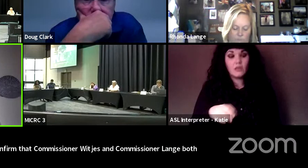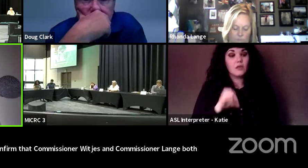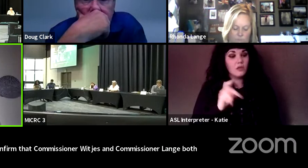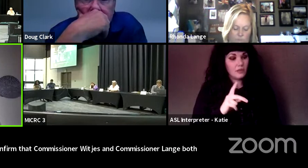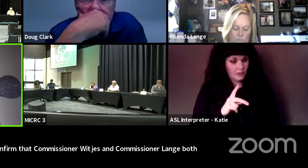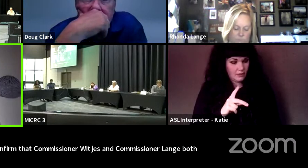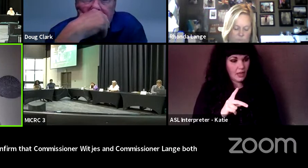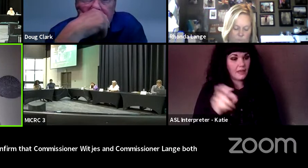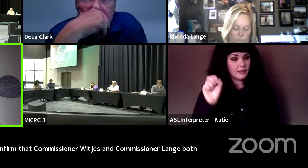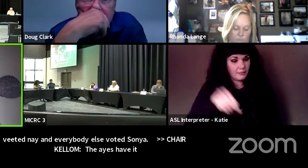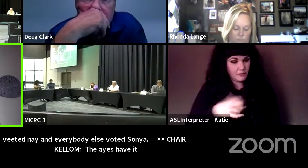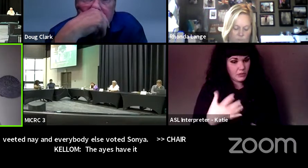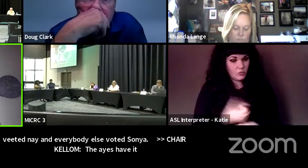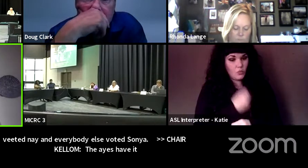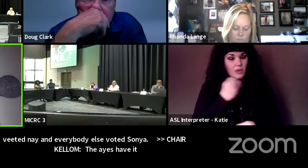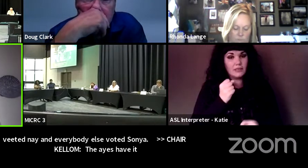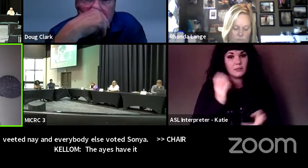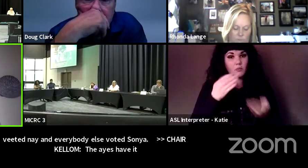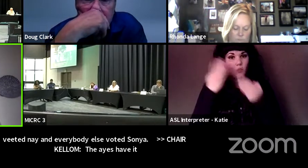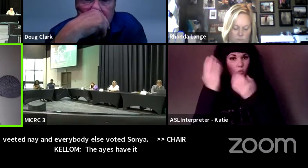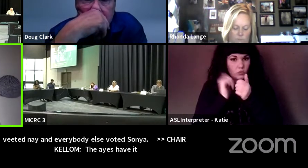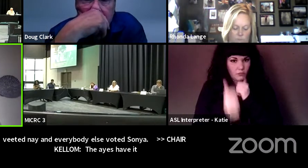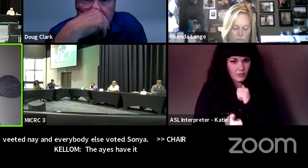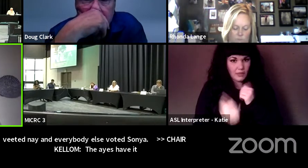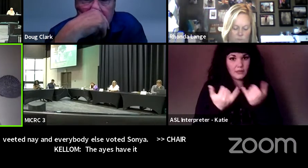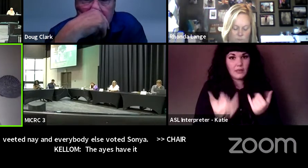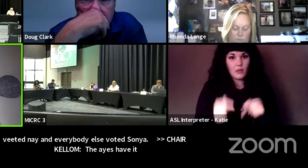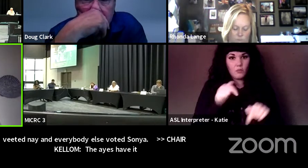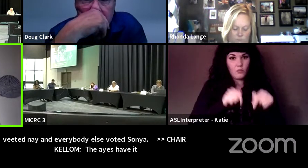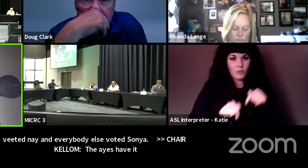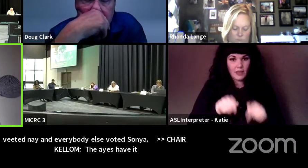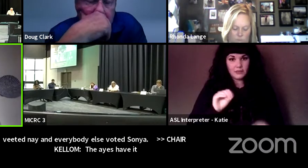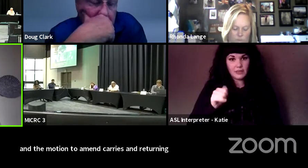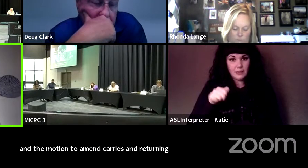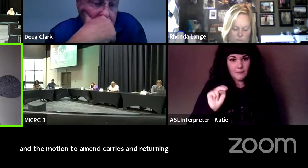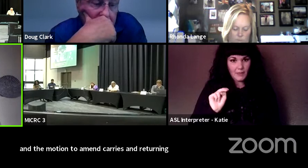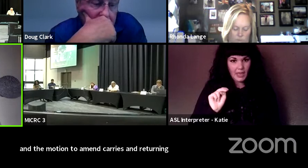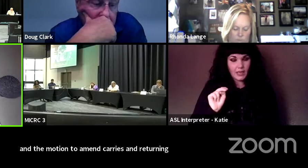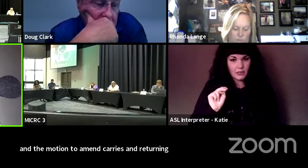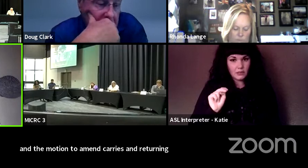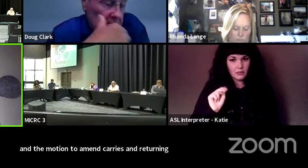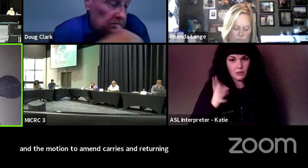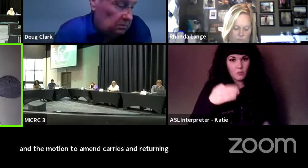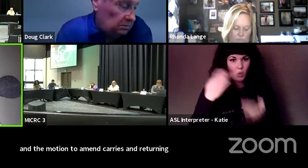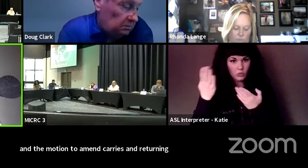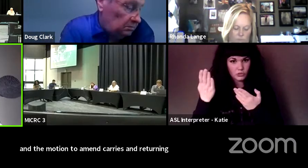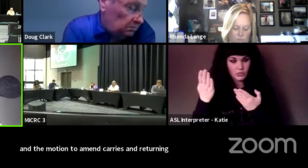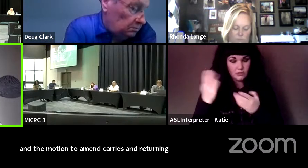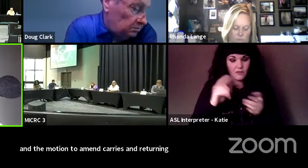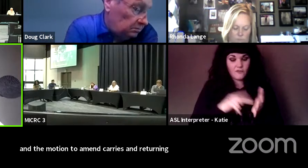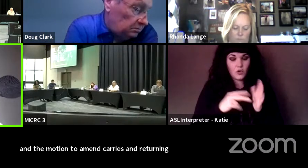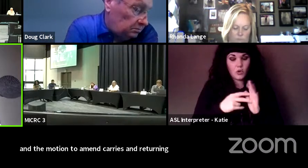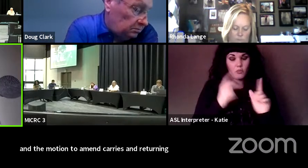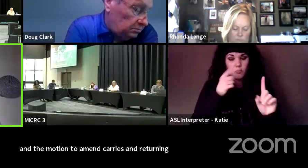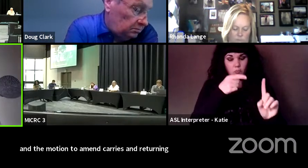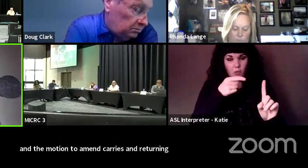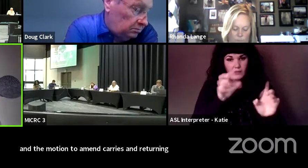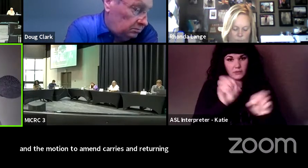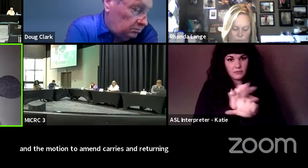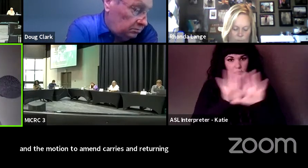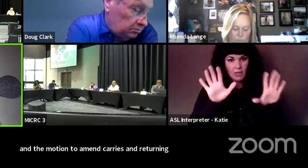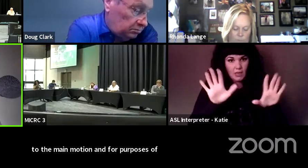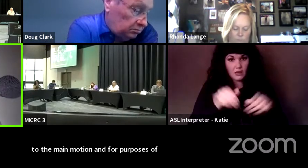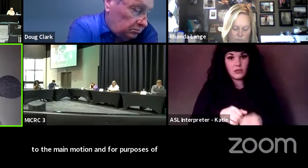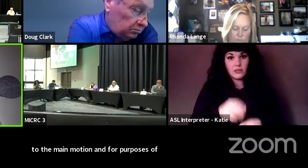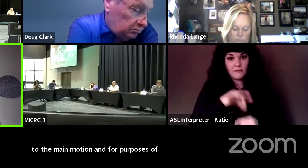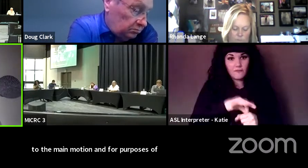carries. Returning to the main motion and for purposes of clarification in the vote, General Counsel, can